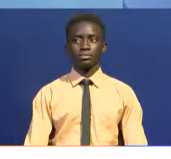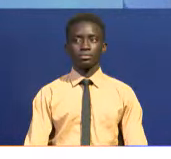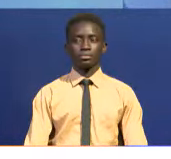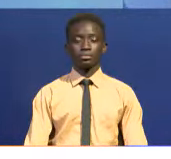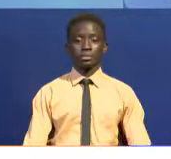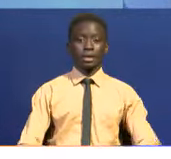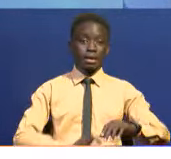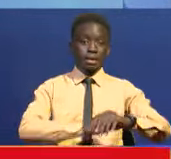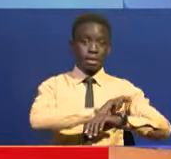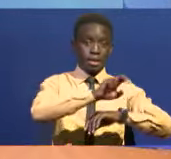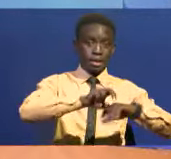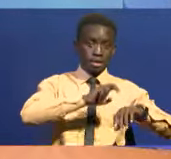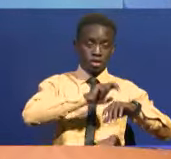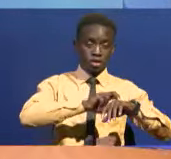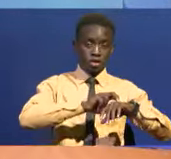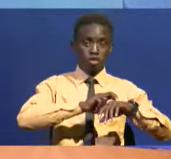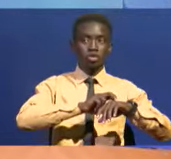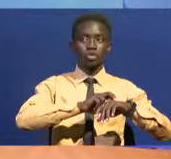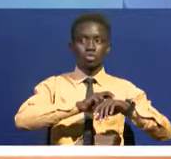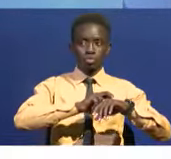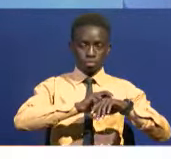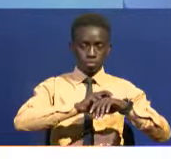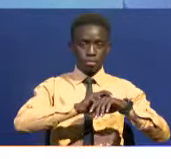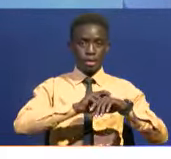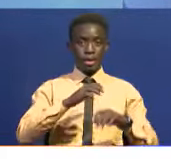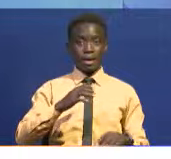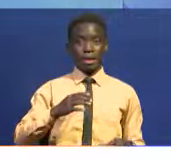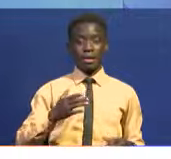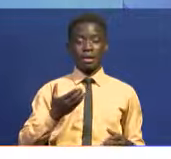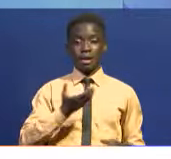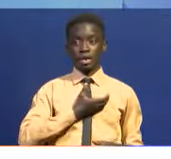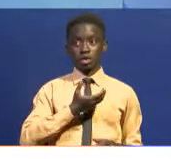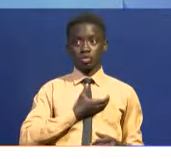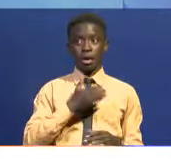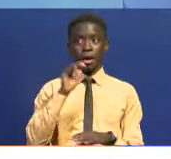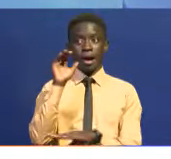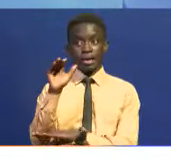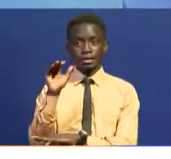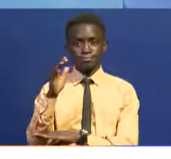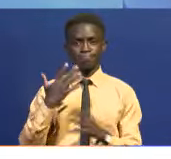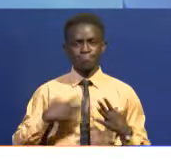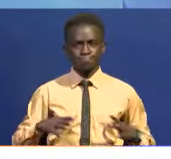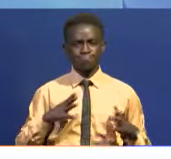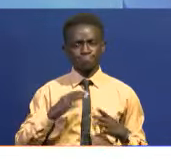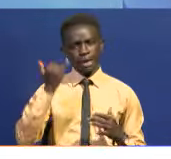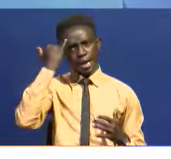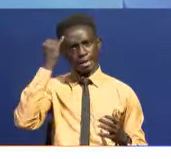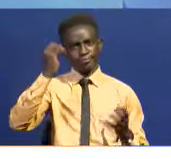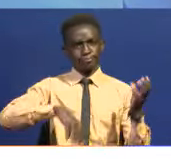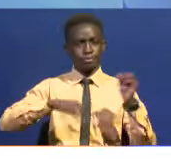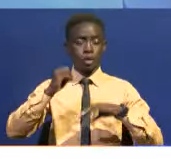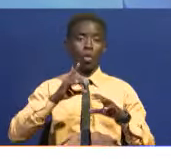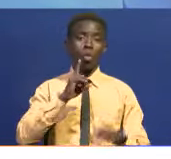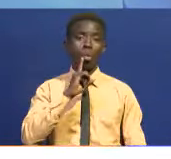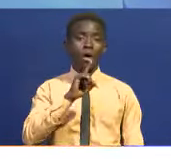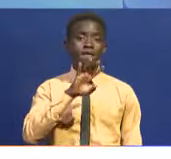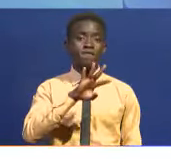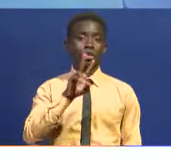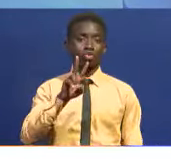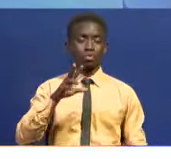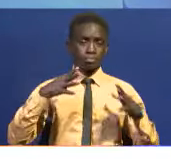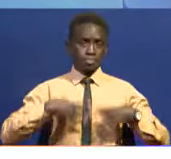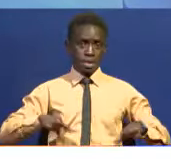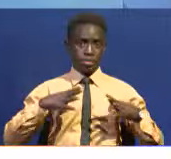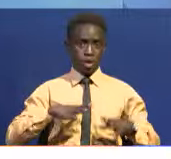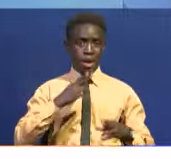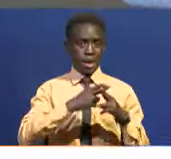The National Heroes Council is calling on members of the public to give their input on the 142 individuals whose names have